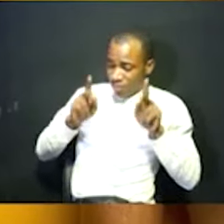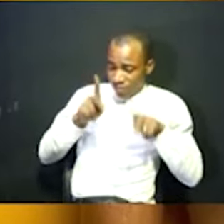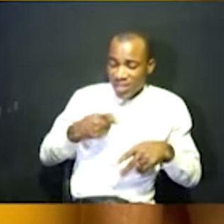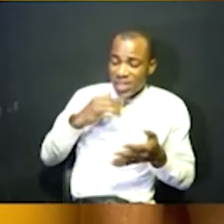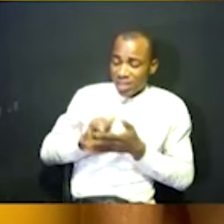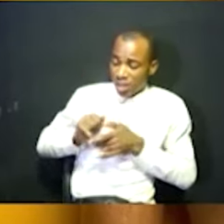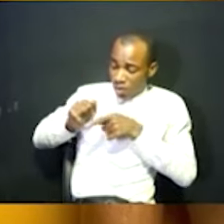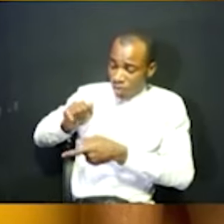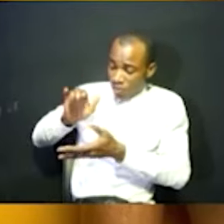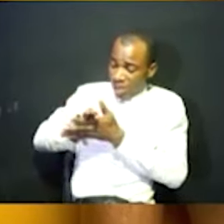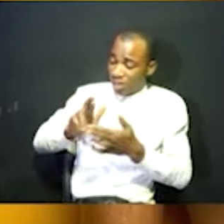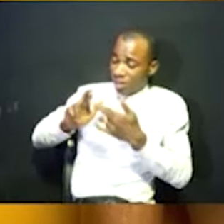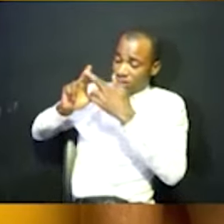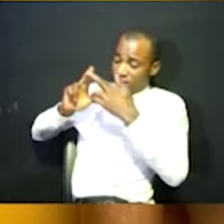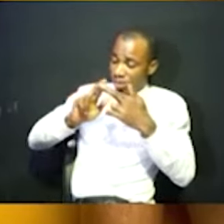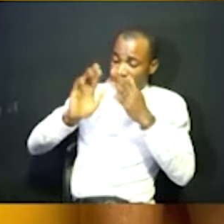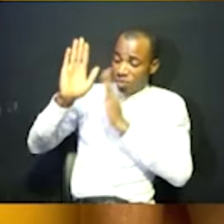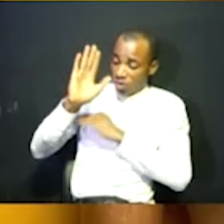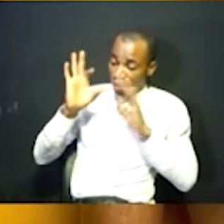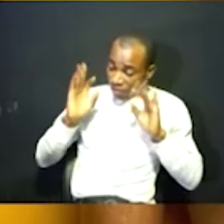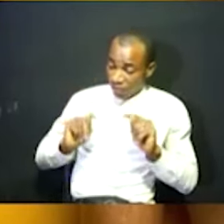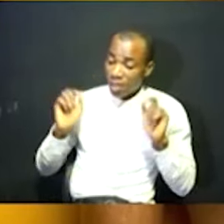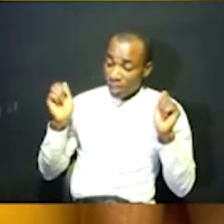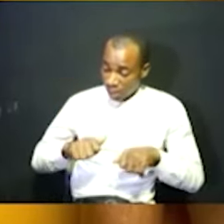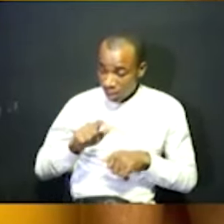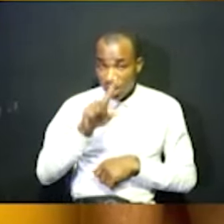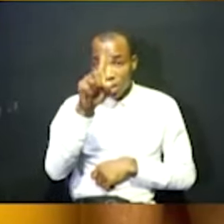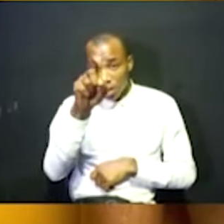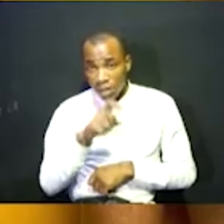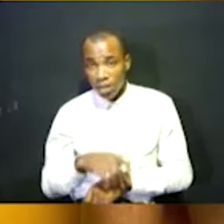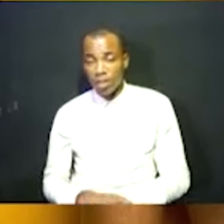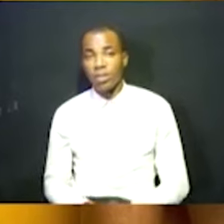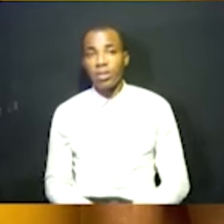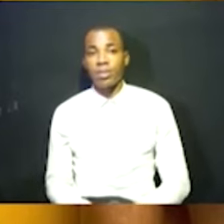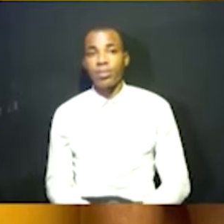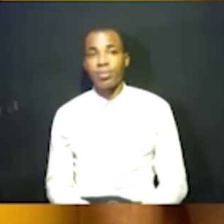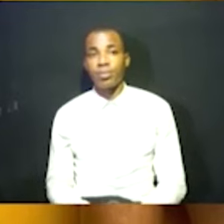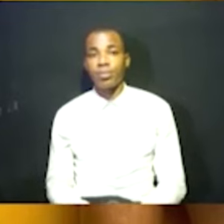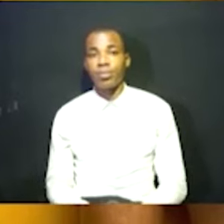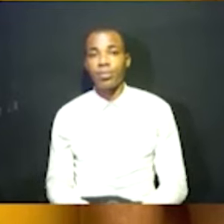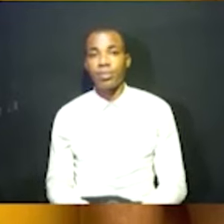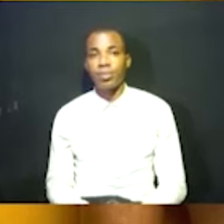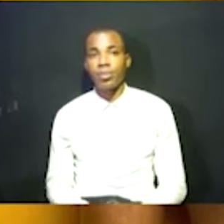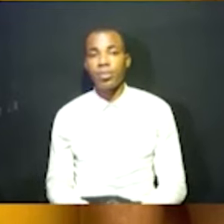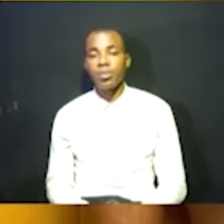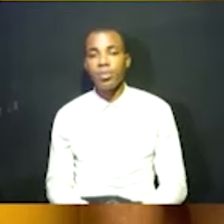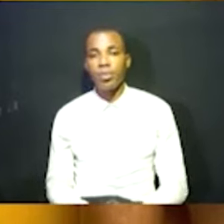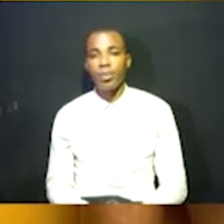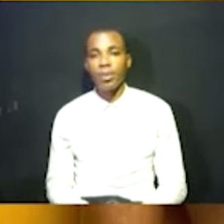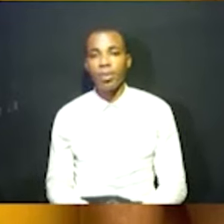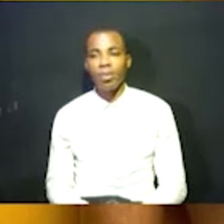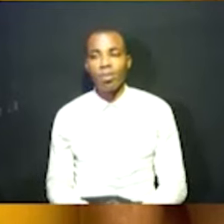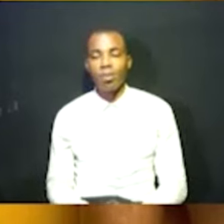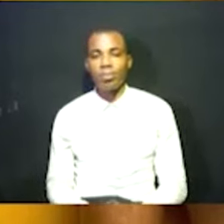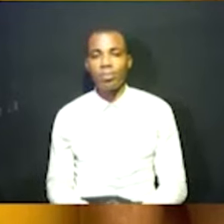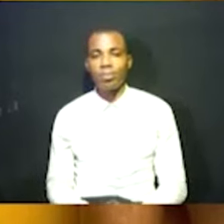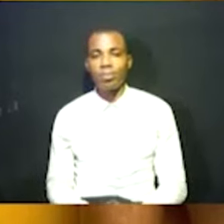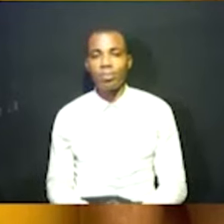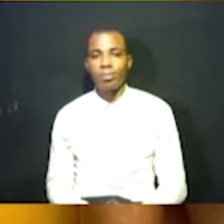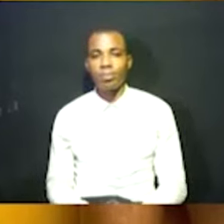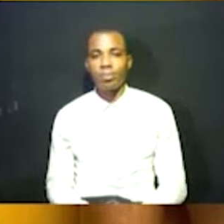wa warie abrabo ani wa fi semno se obi hwe a enye nyame na hwe na mom nipa no hwe na opese osi agina